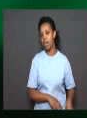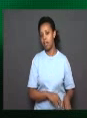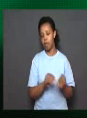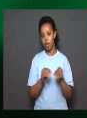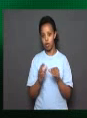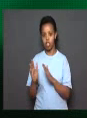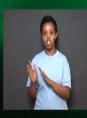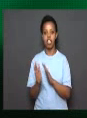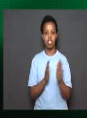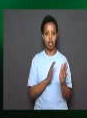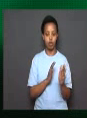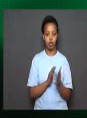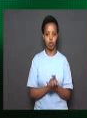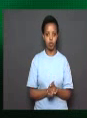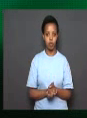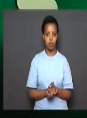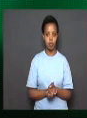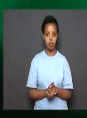Students, let's get ready.